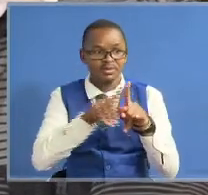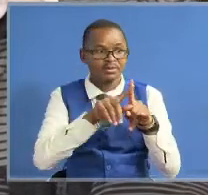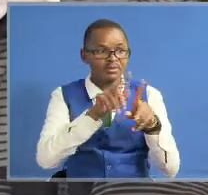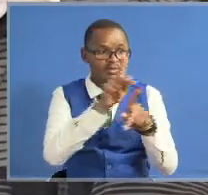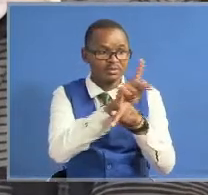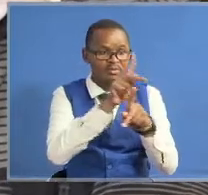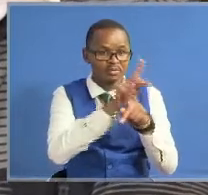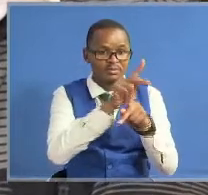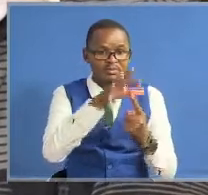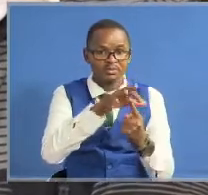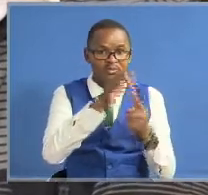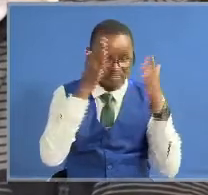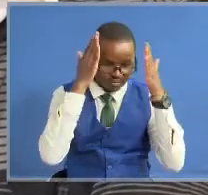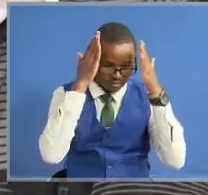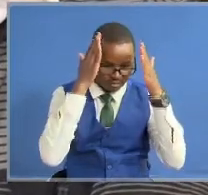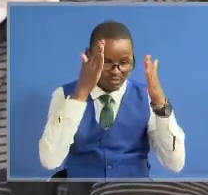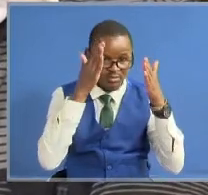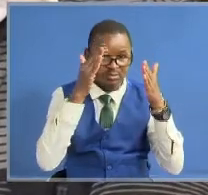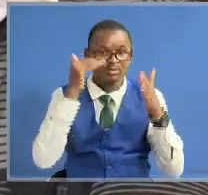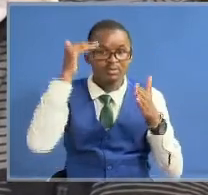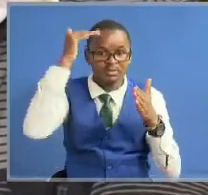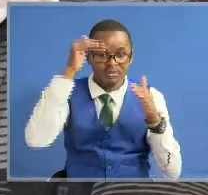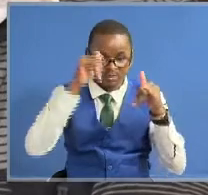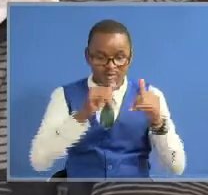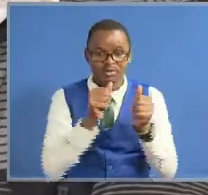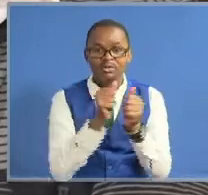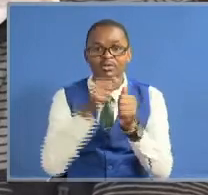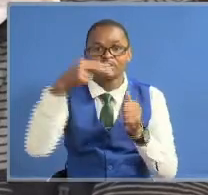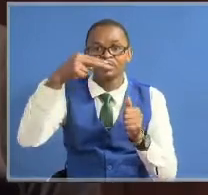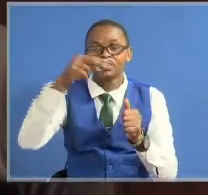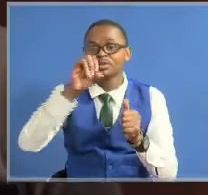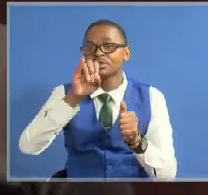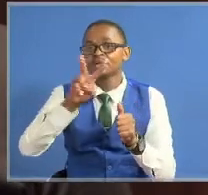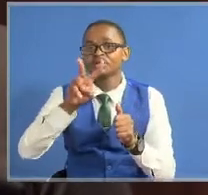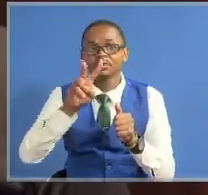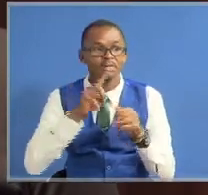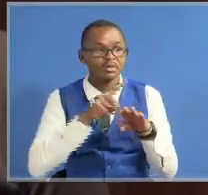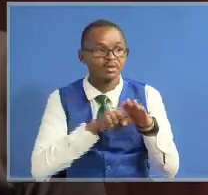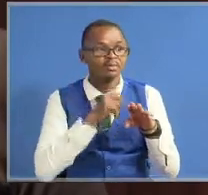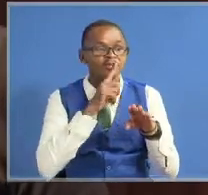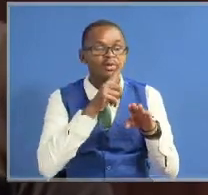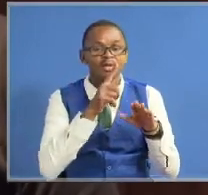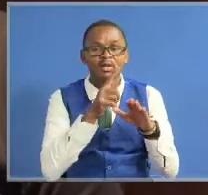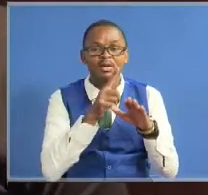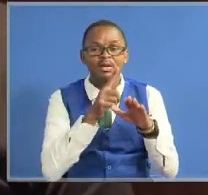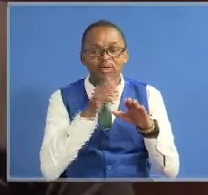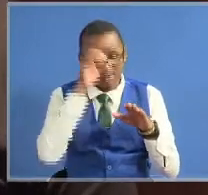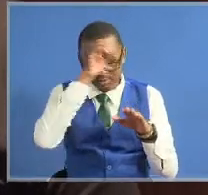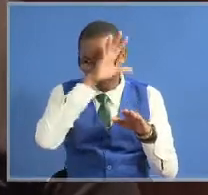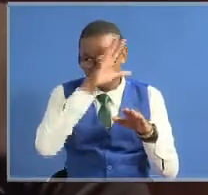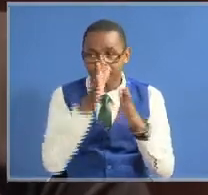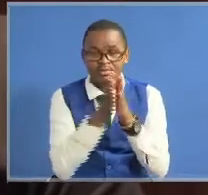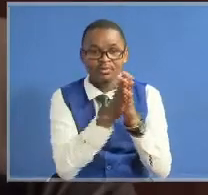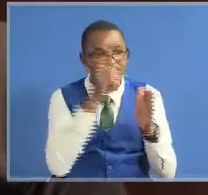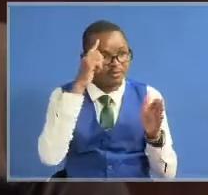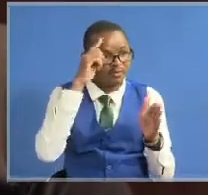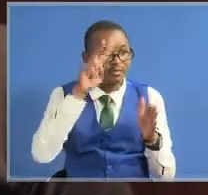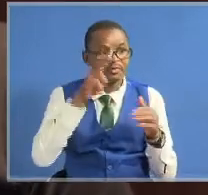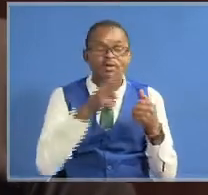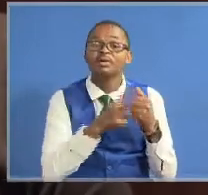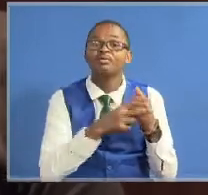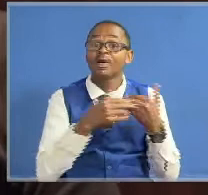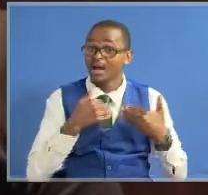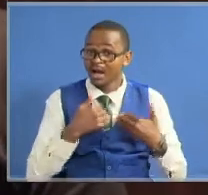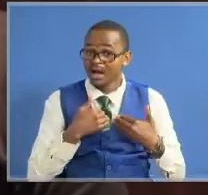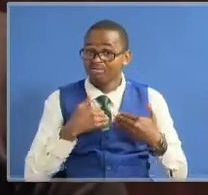prevention, with a special focus on adolescents living with HIV. When I say I'm a beautiful story, it's because for 27 years